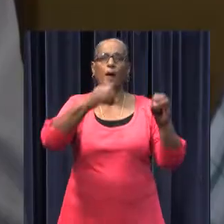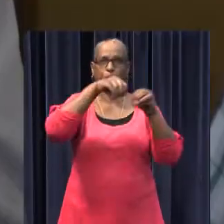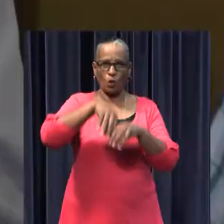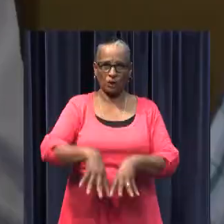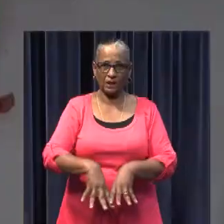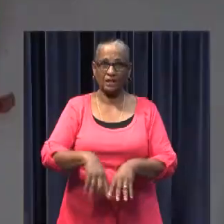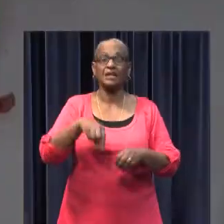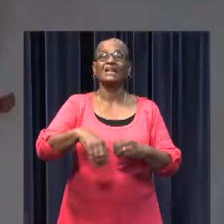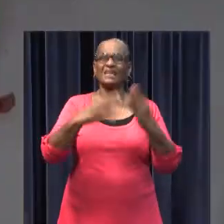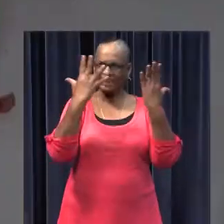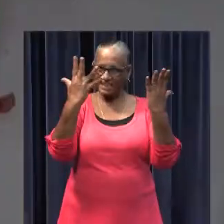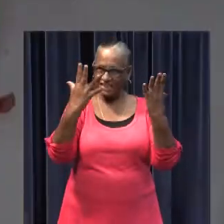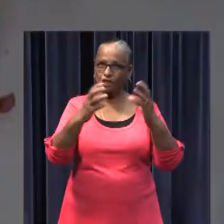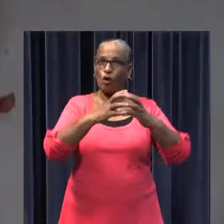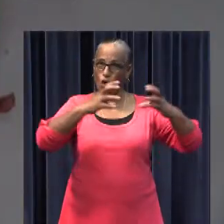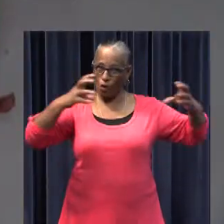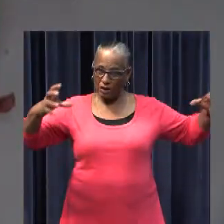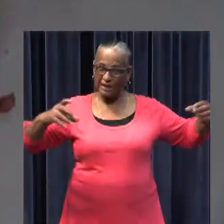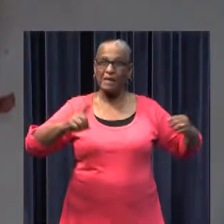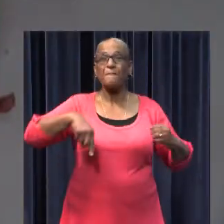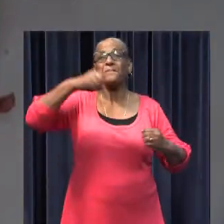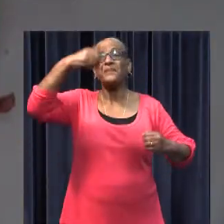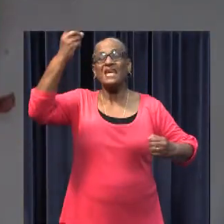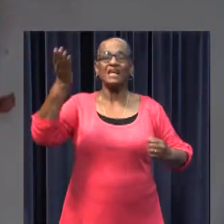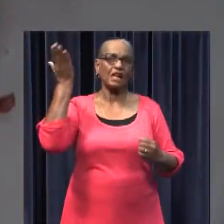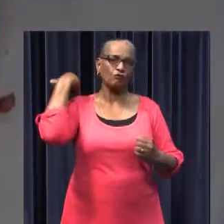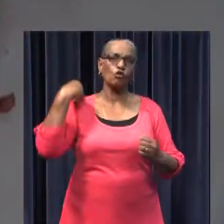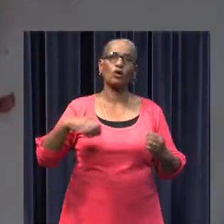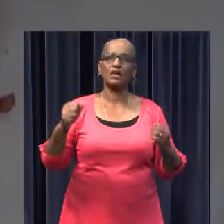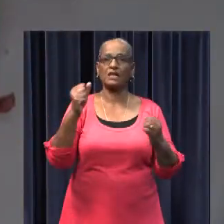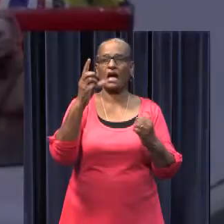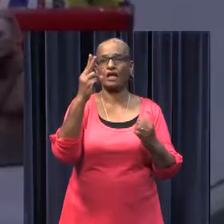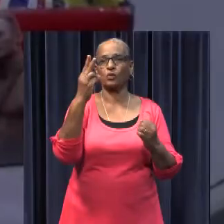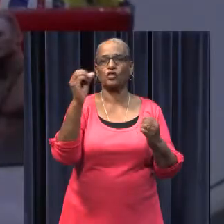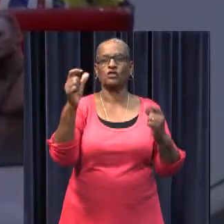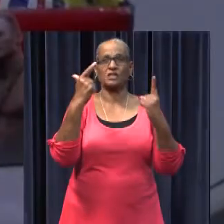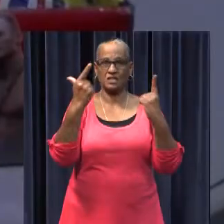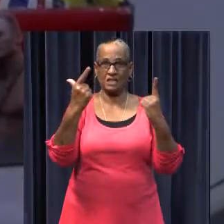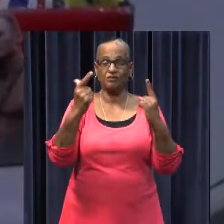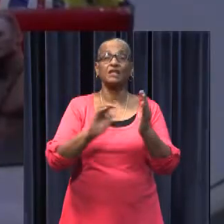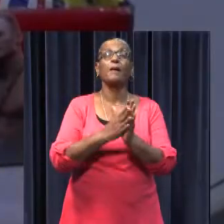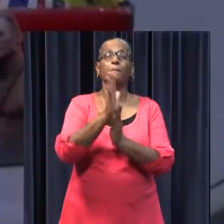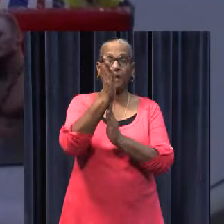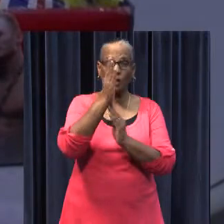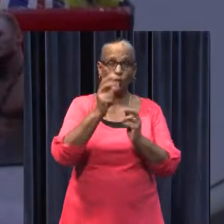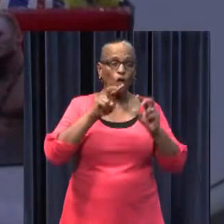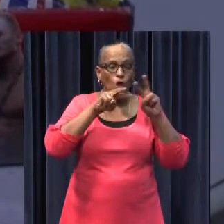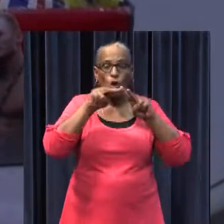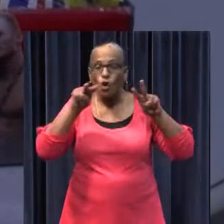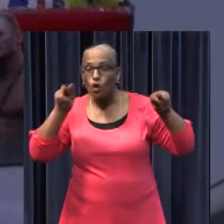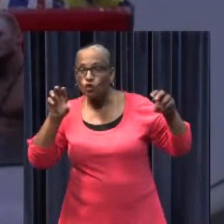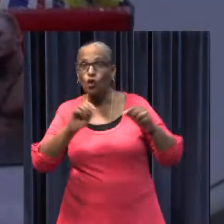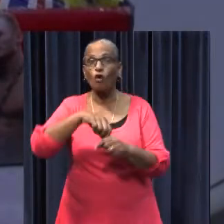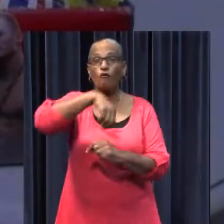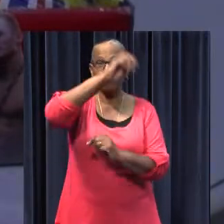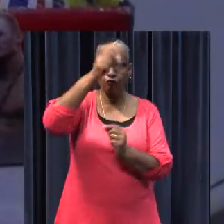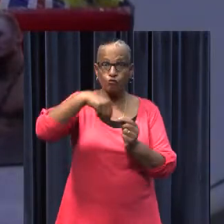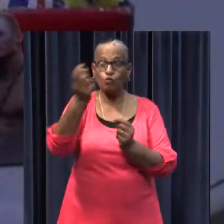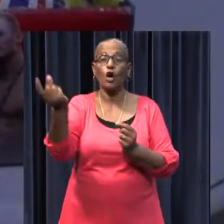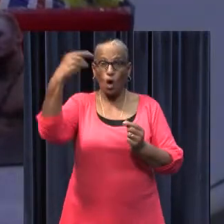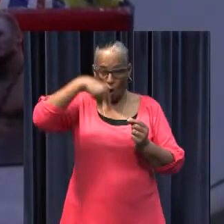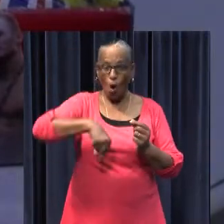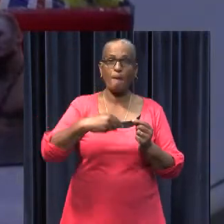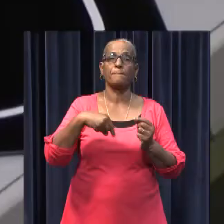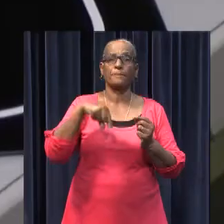moment, that's 10 containers more than last year. The fire department is in charge of controlling the fireworks